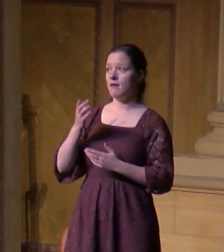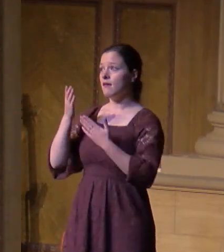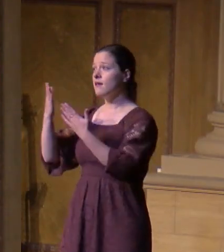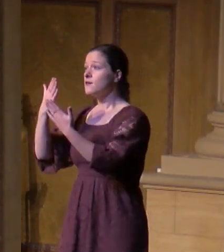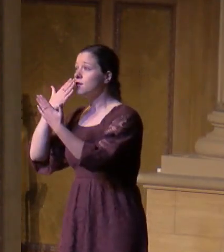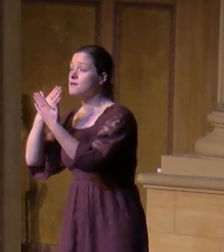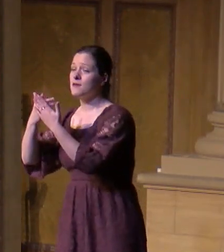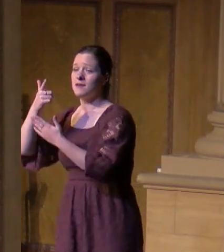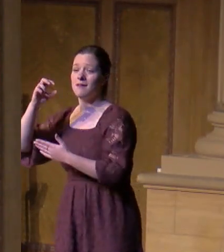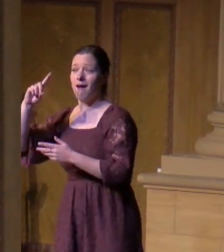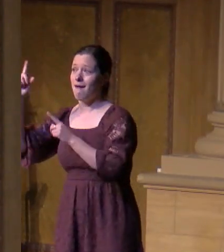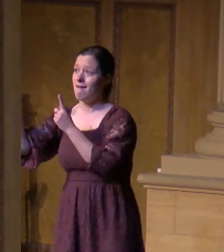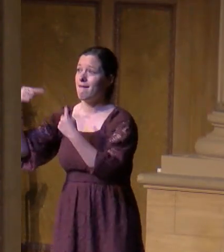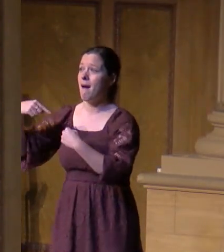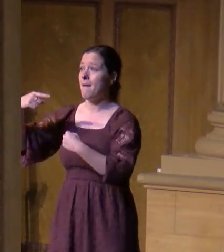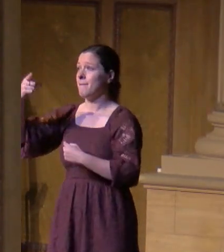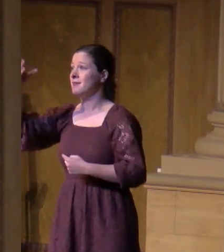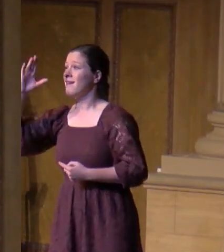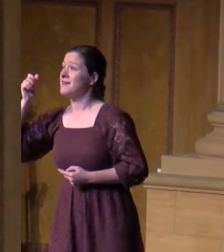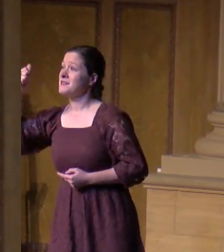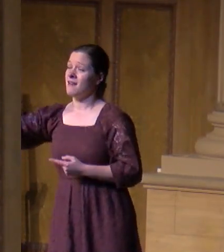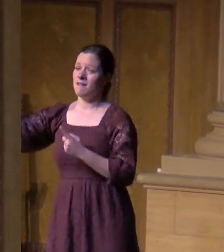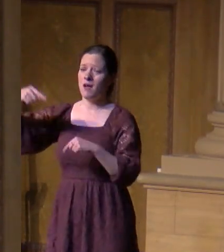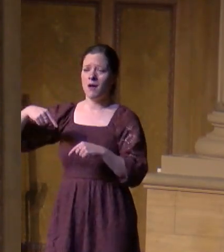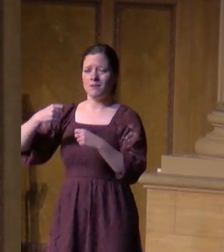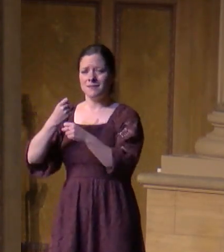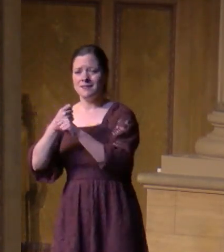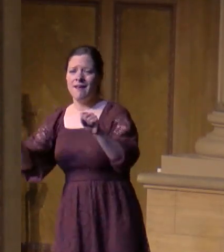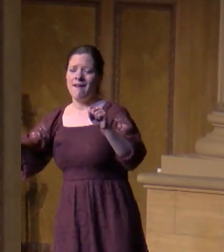to give and to save but one who makes you always afraid